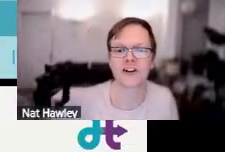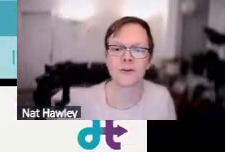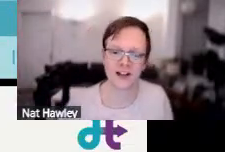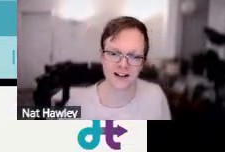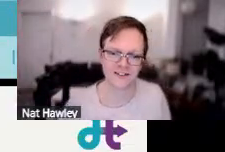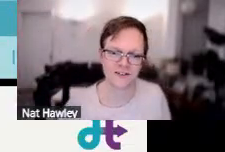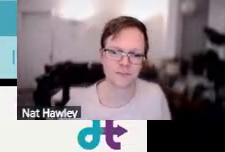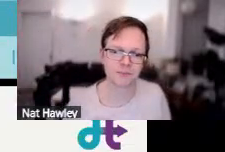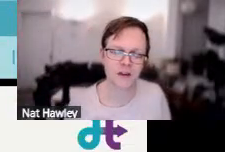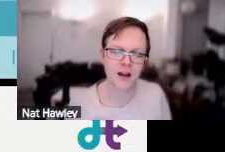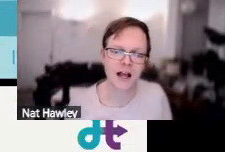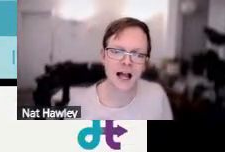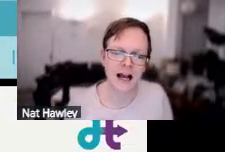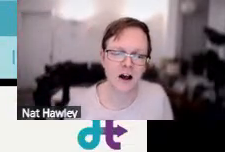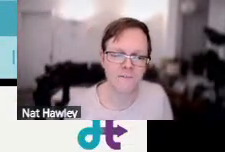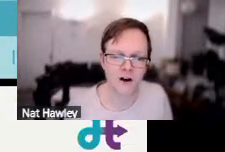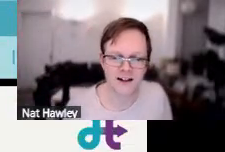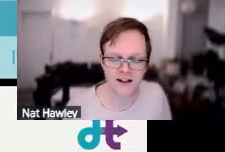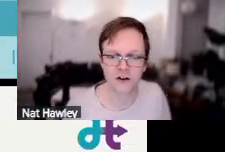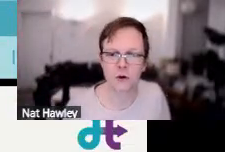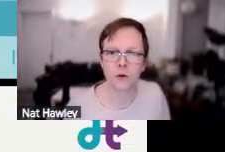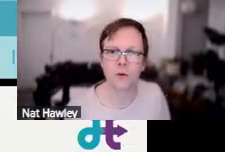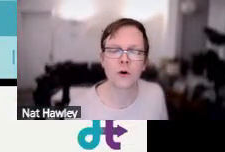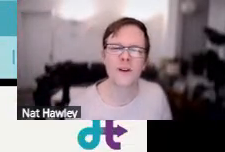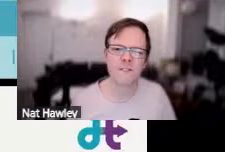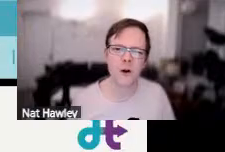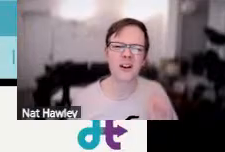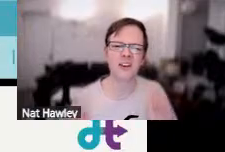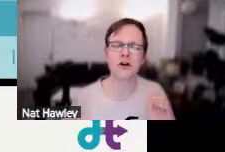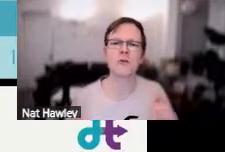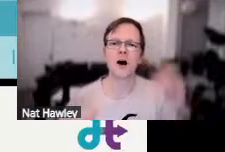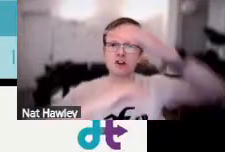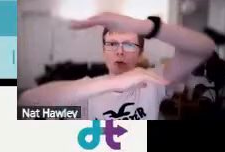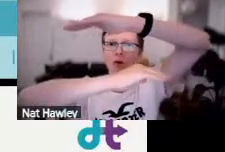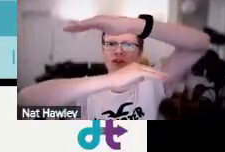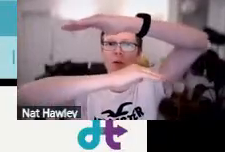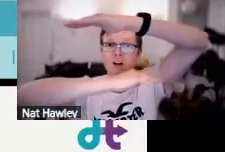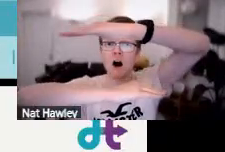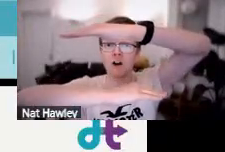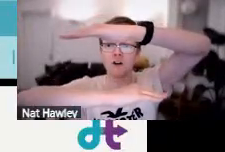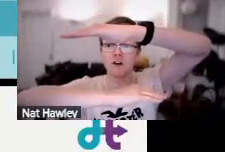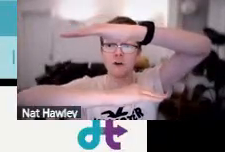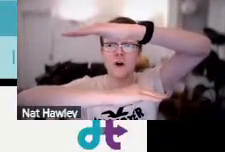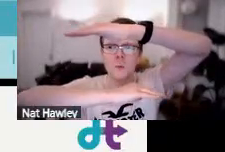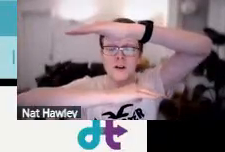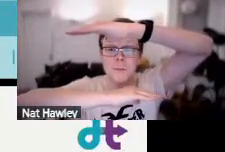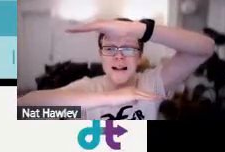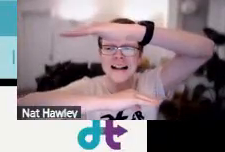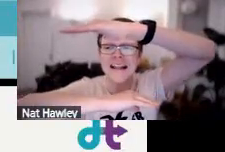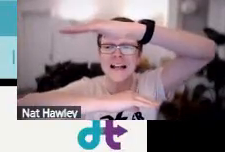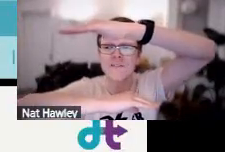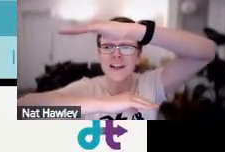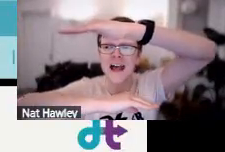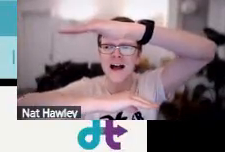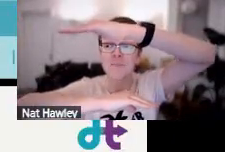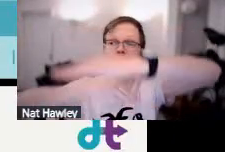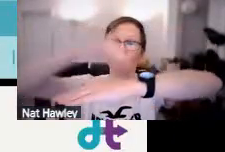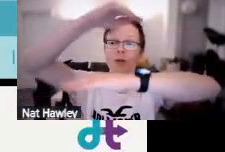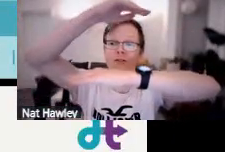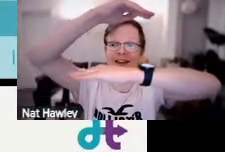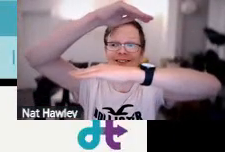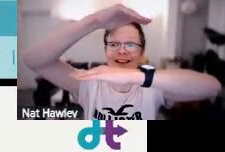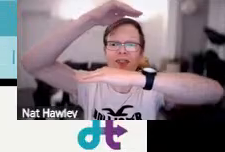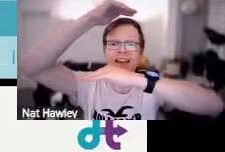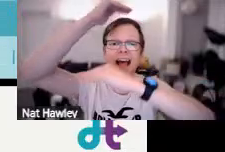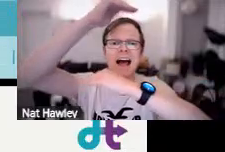strong skill sets. And I find in schools, we focus so much on what someone can't do, we completely forget about all